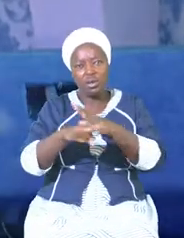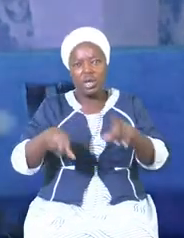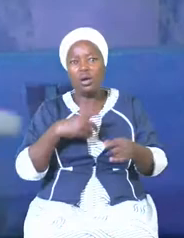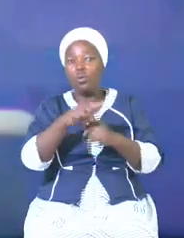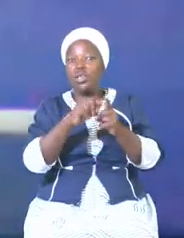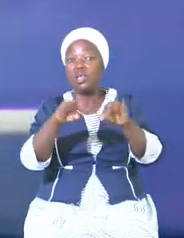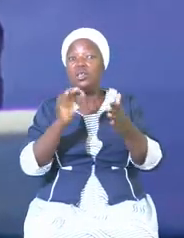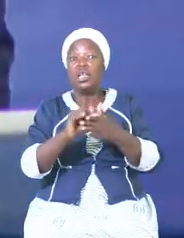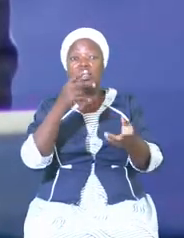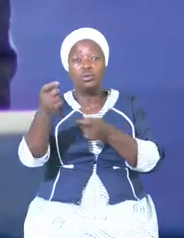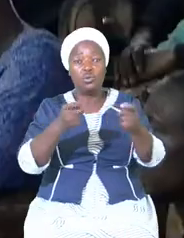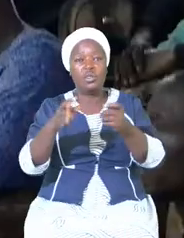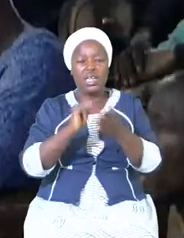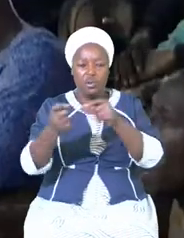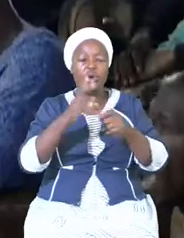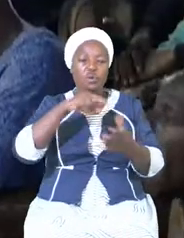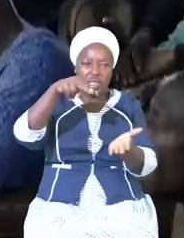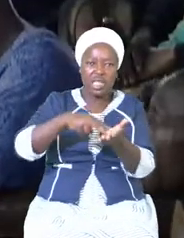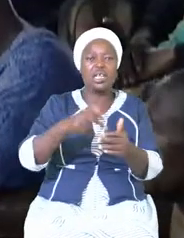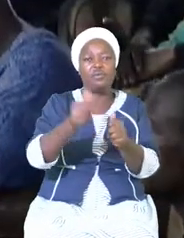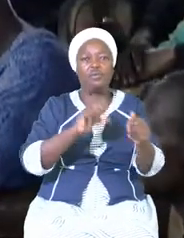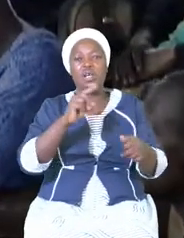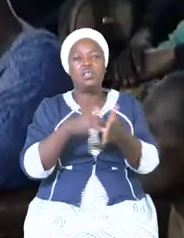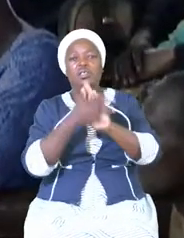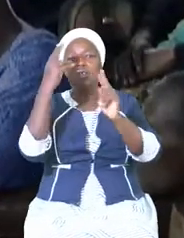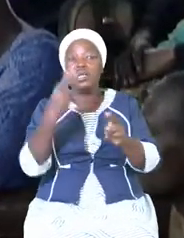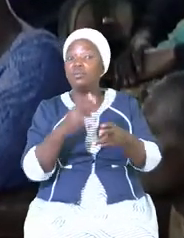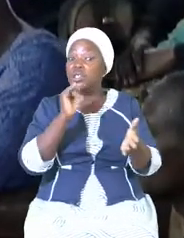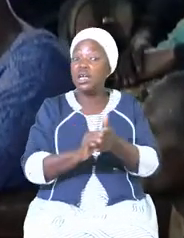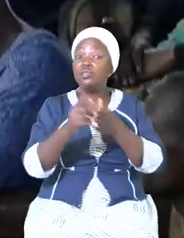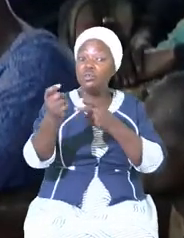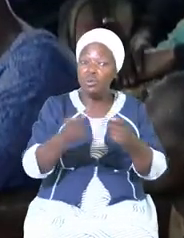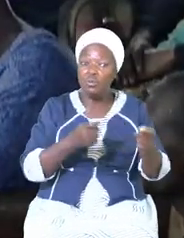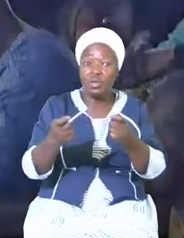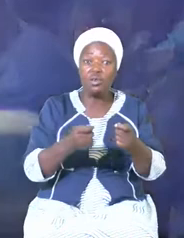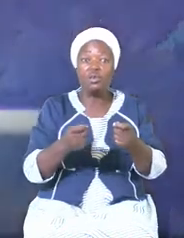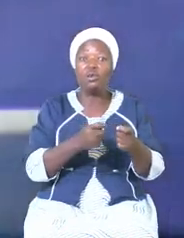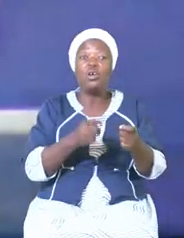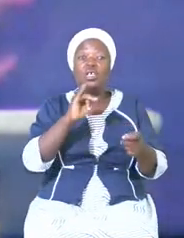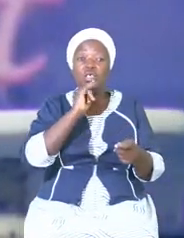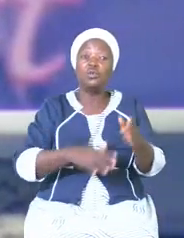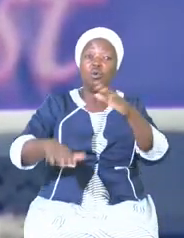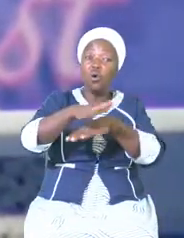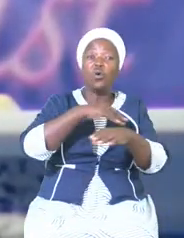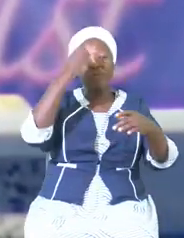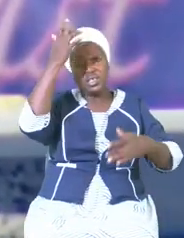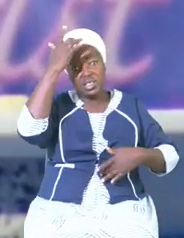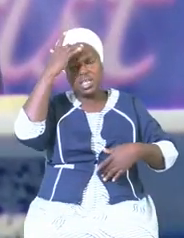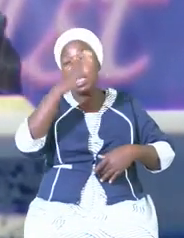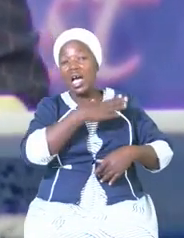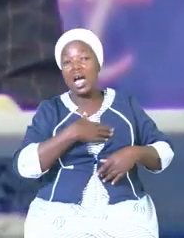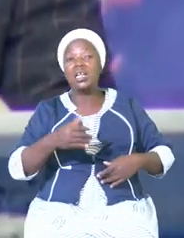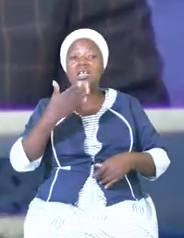dominion, that dominion will stand everywhere. Dominion over sicknesses and evil